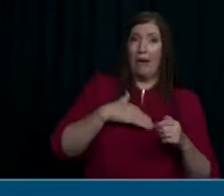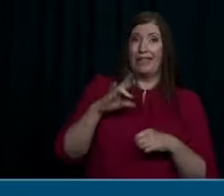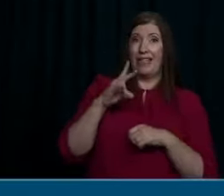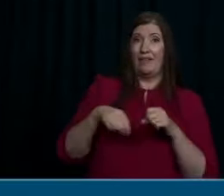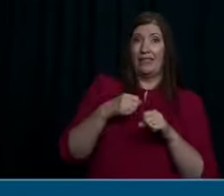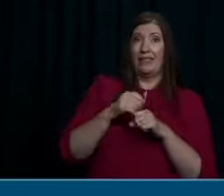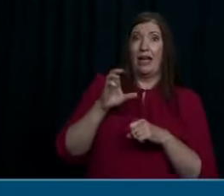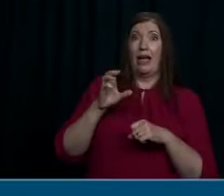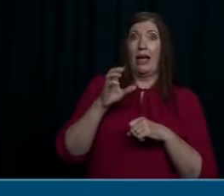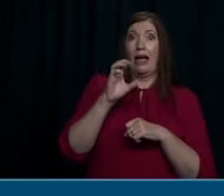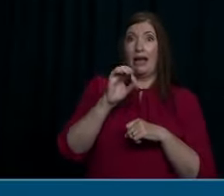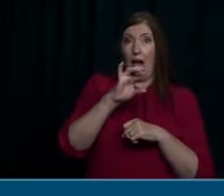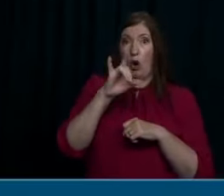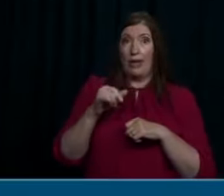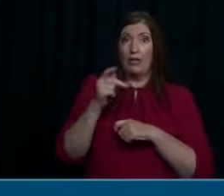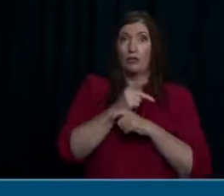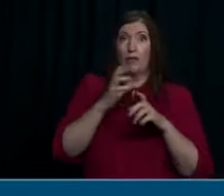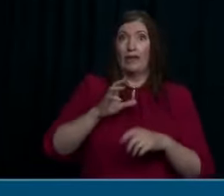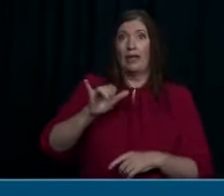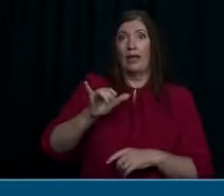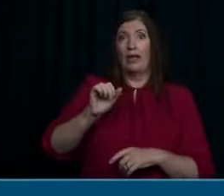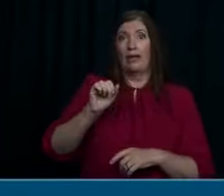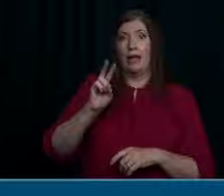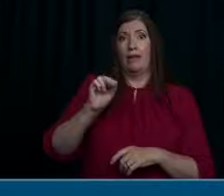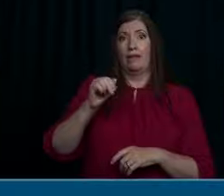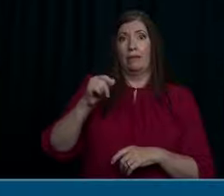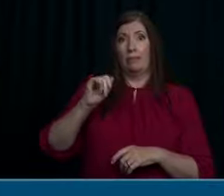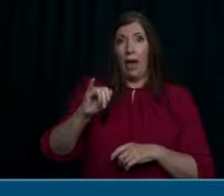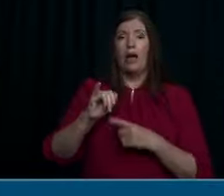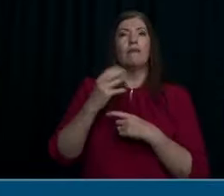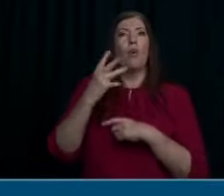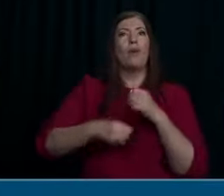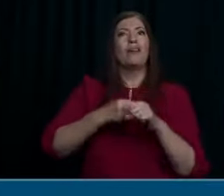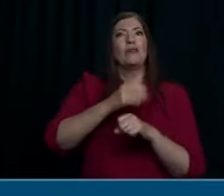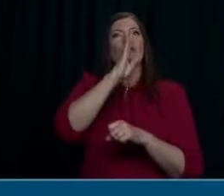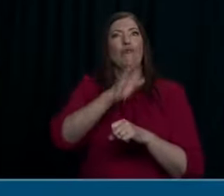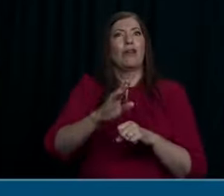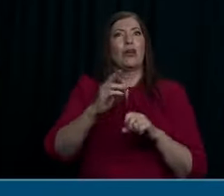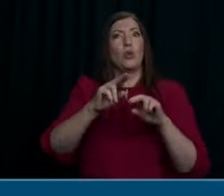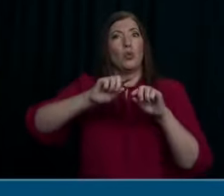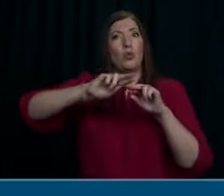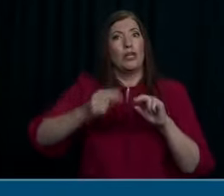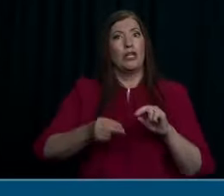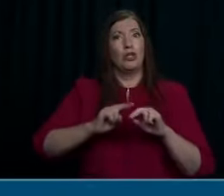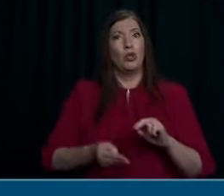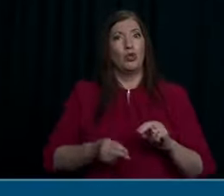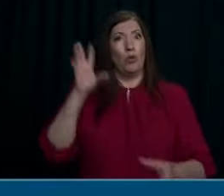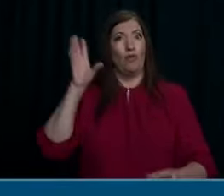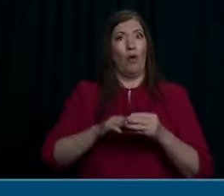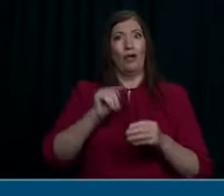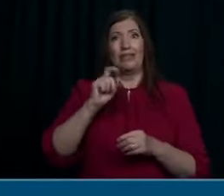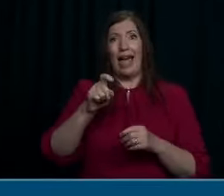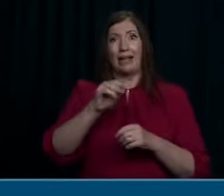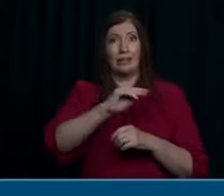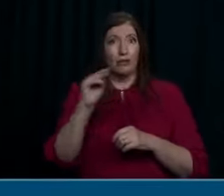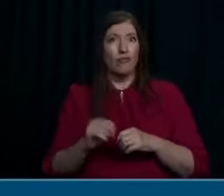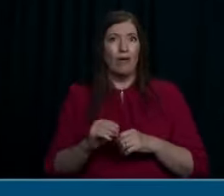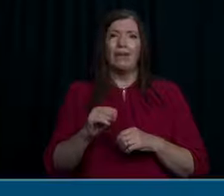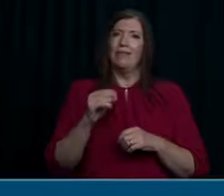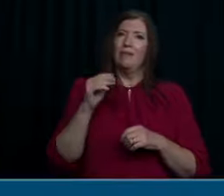county supervisor in Yavapai County, 4 years in a row, we reduced the overall tax rate? That's by having that